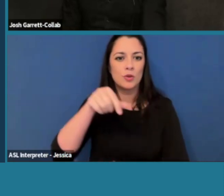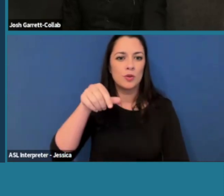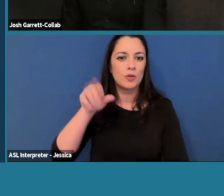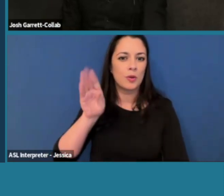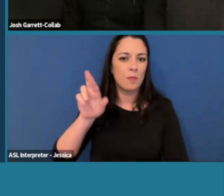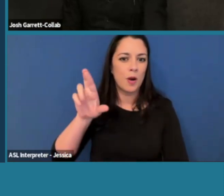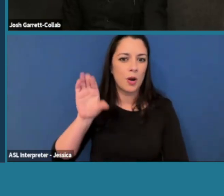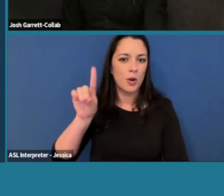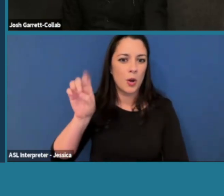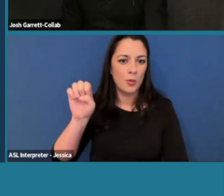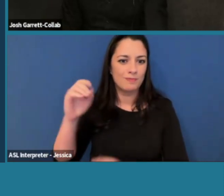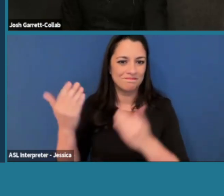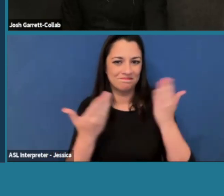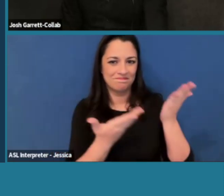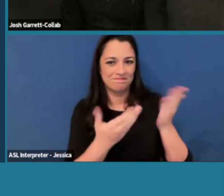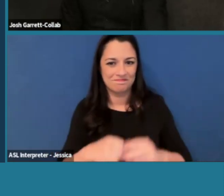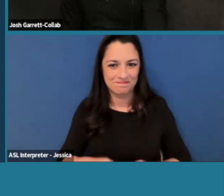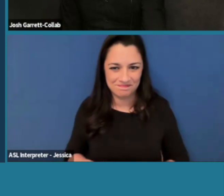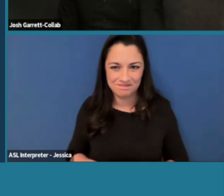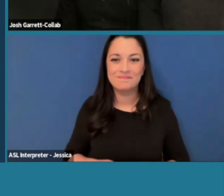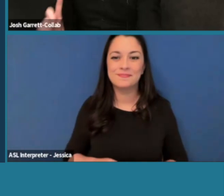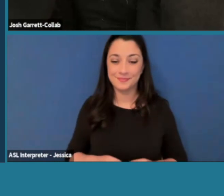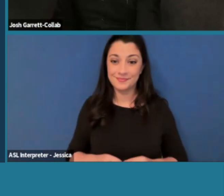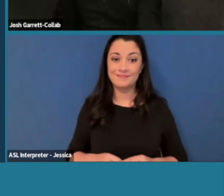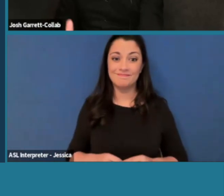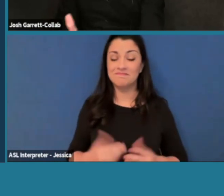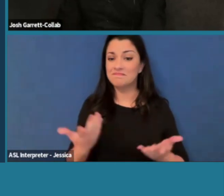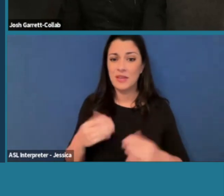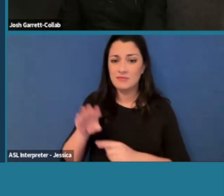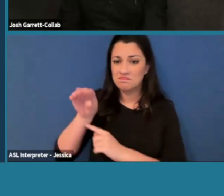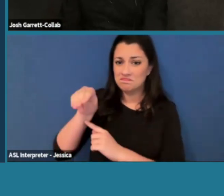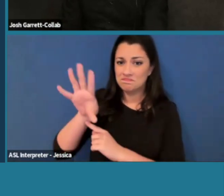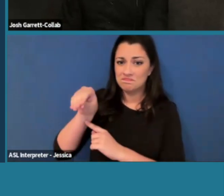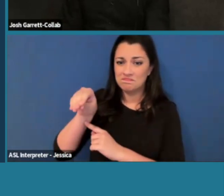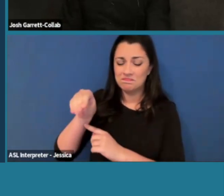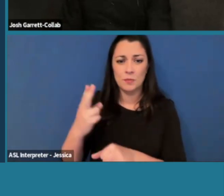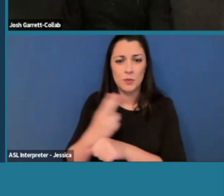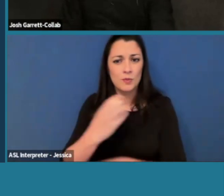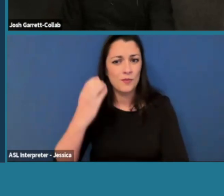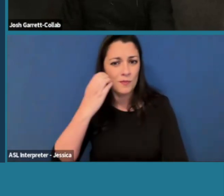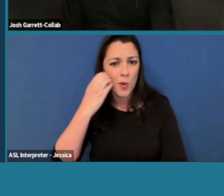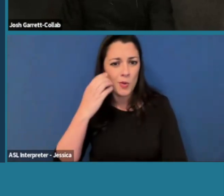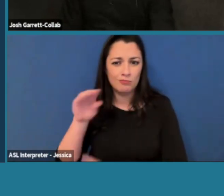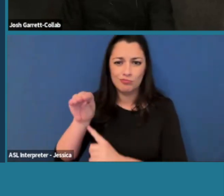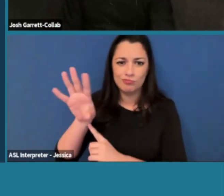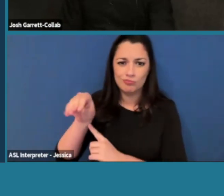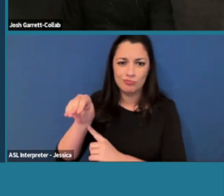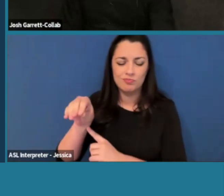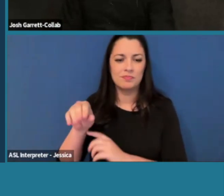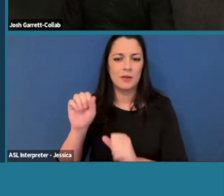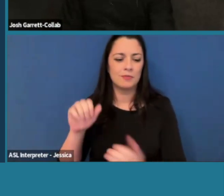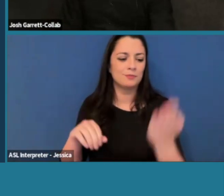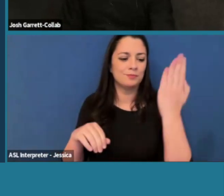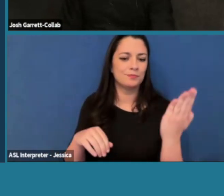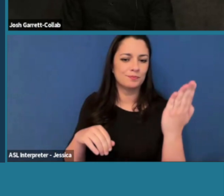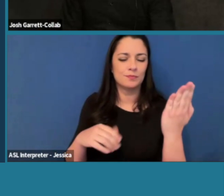next slide here. QR code top center. You can simply use the barcode with your phone, so you can view it on a phone or a device, or